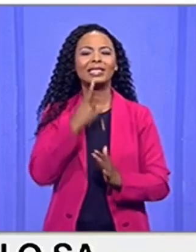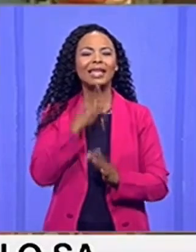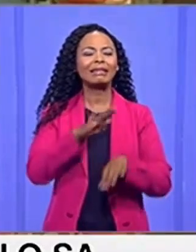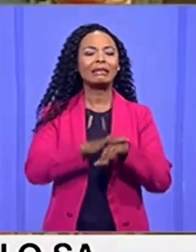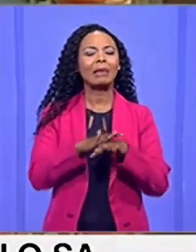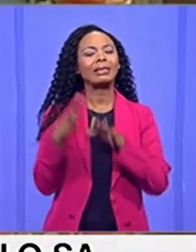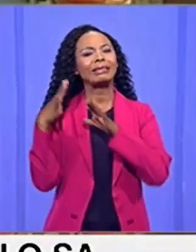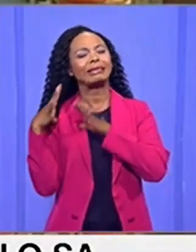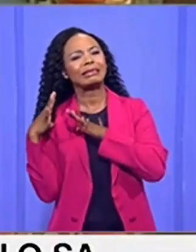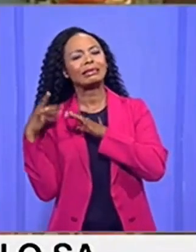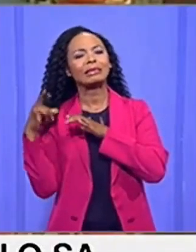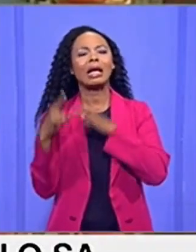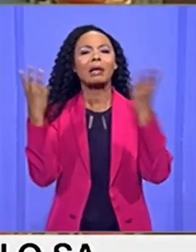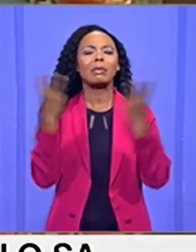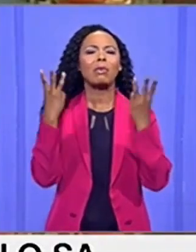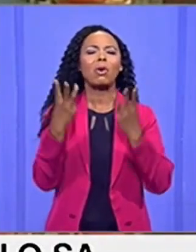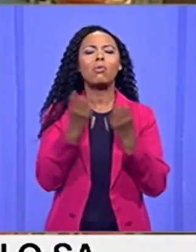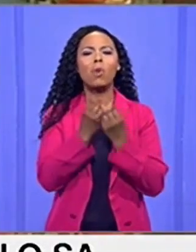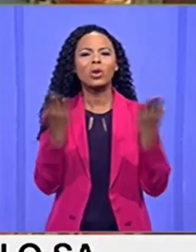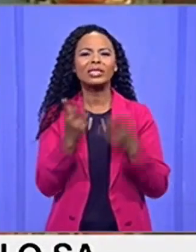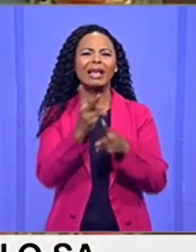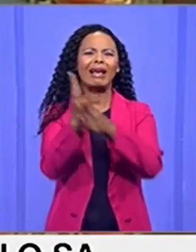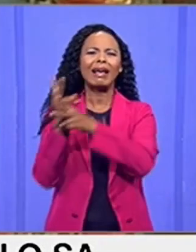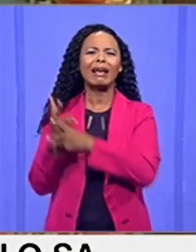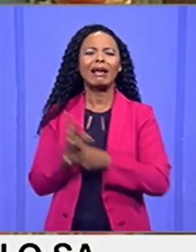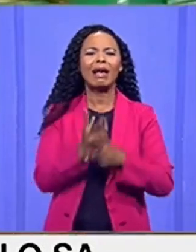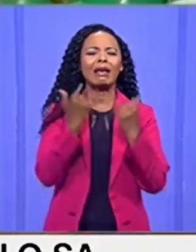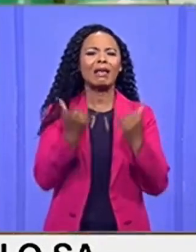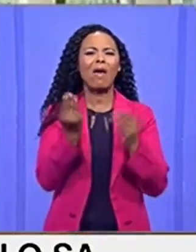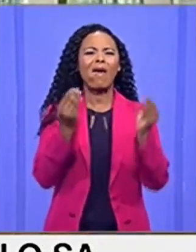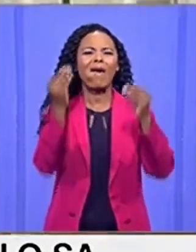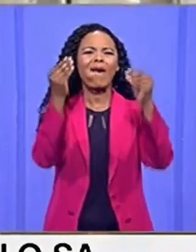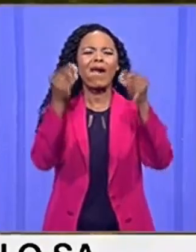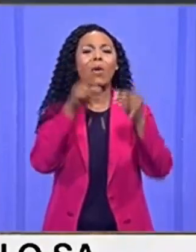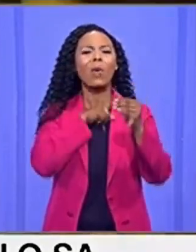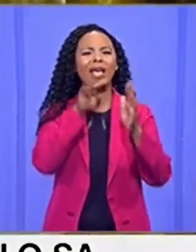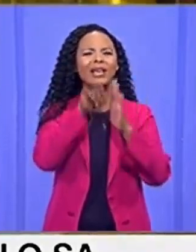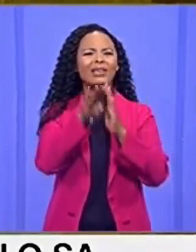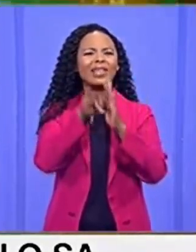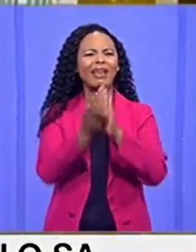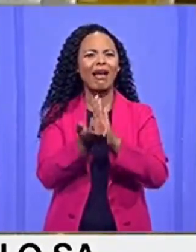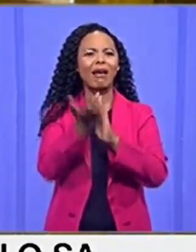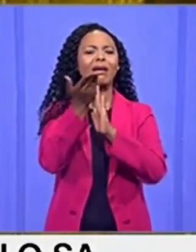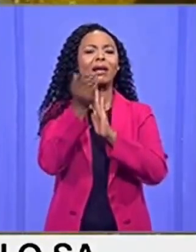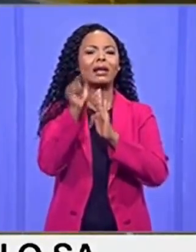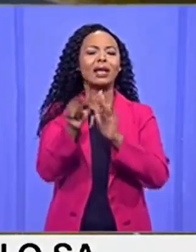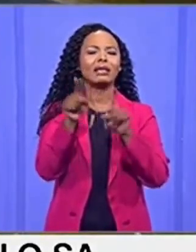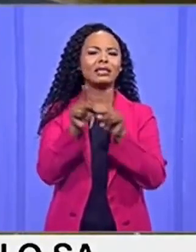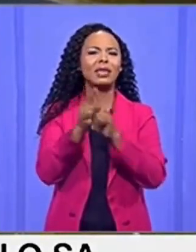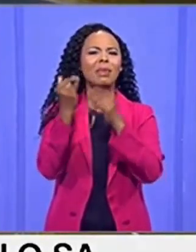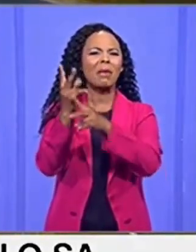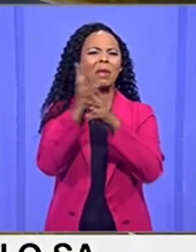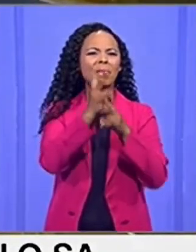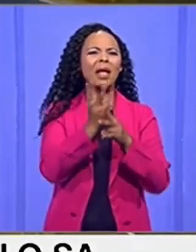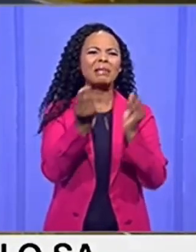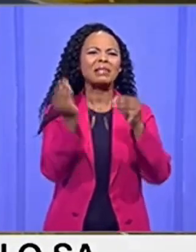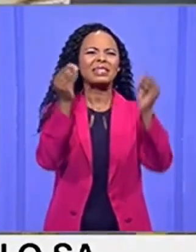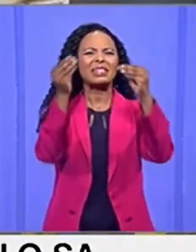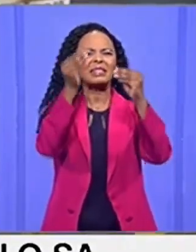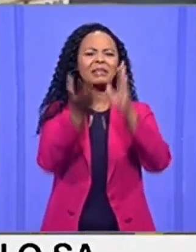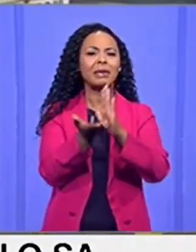go badirisi ba ba mo dikolotong ka ntlha ya fa ba lebane le inflation e kwa godimo le seelo se se kwa godimo sa merokotso